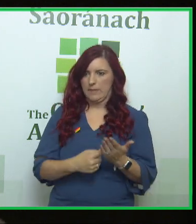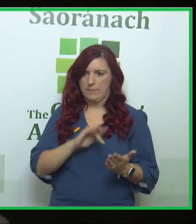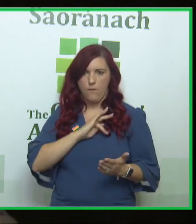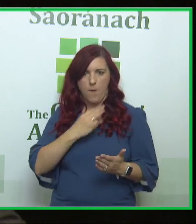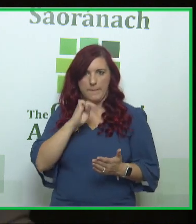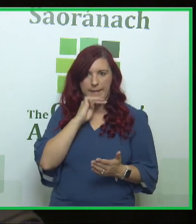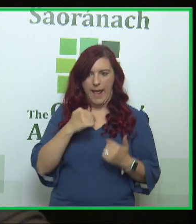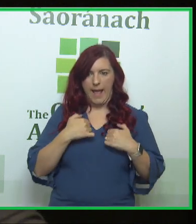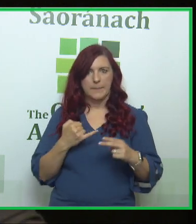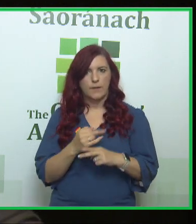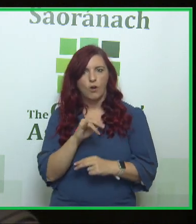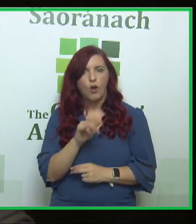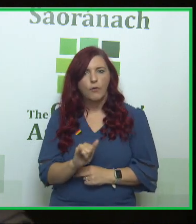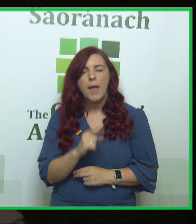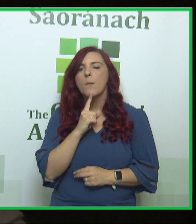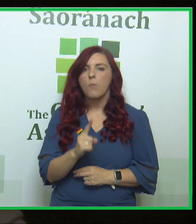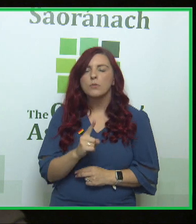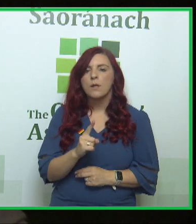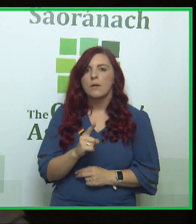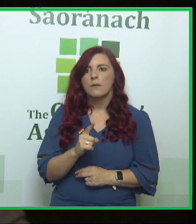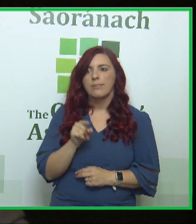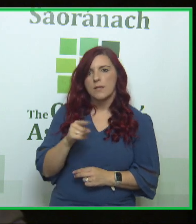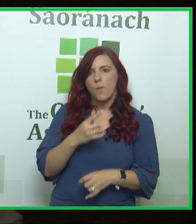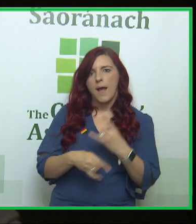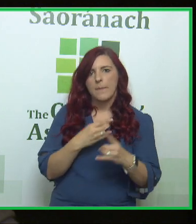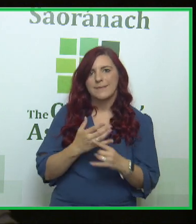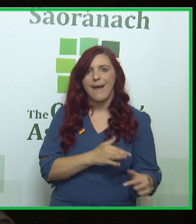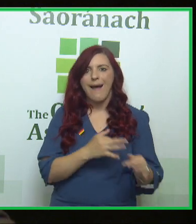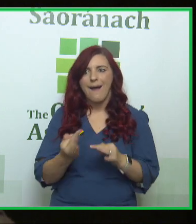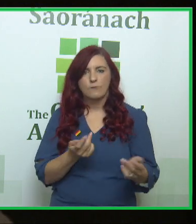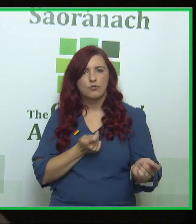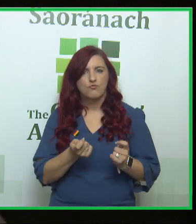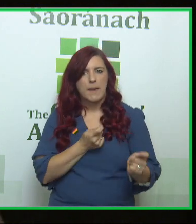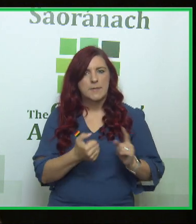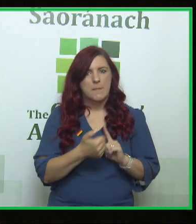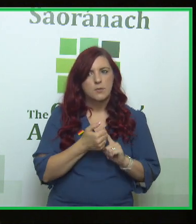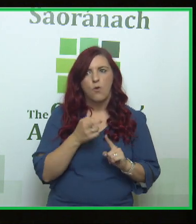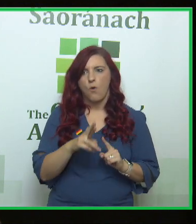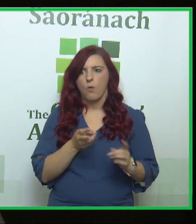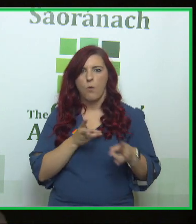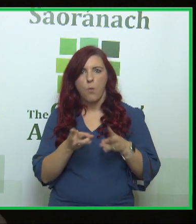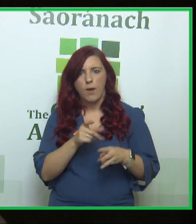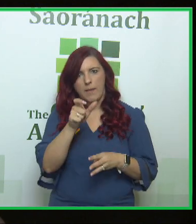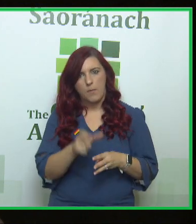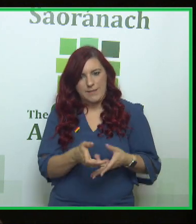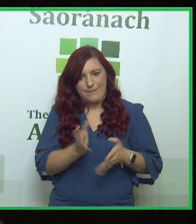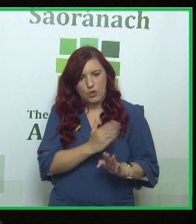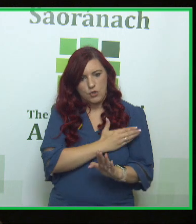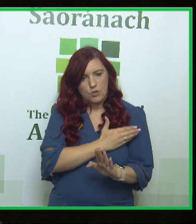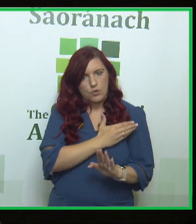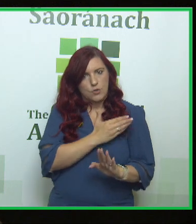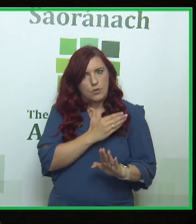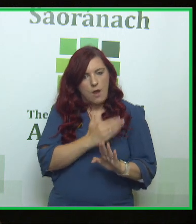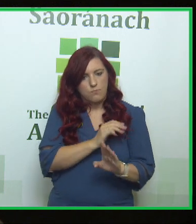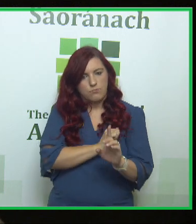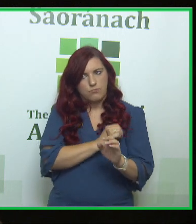recovery. But recovery is the stuff that happens beyond the treatment effect or beyond the work that the person has done on